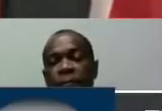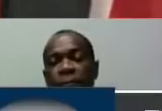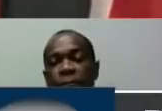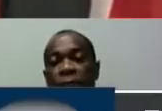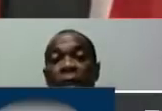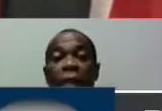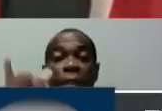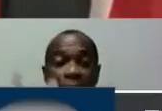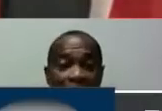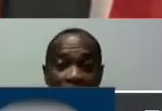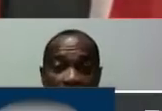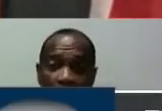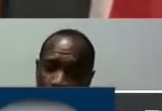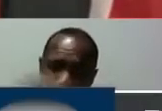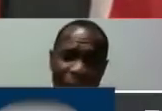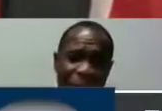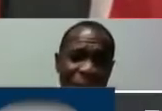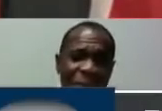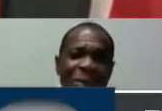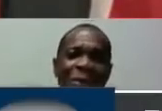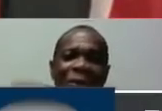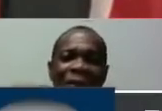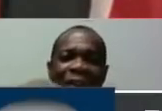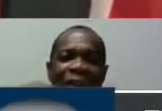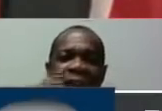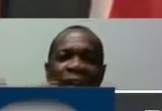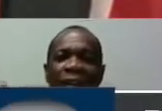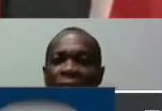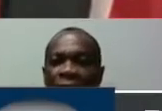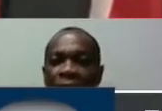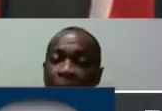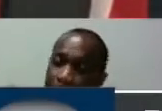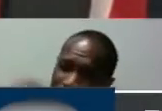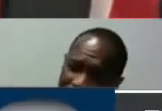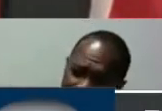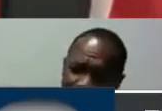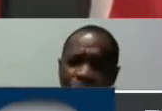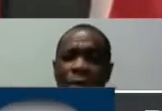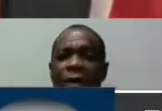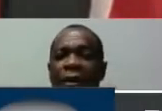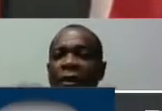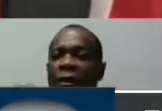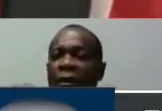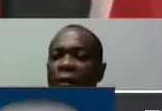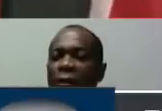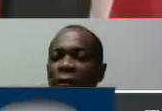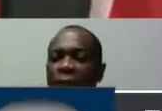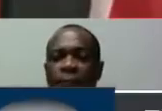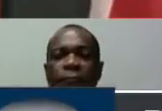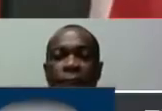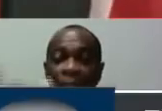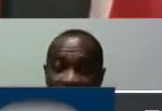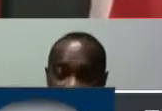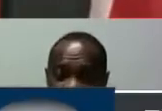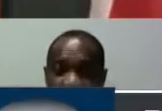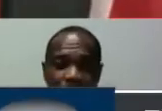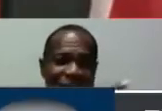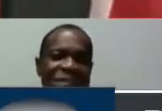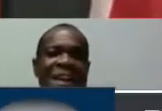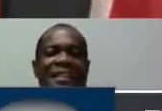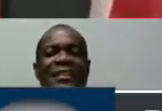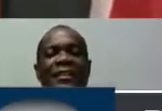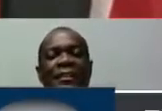That's the only difference. Now, the COVID situation is that there's a